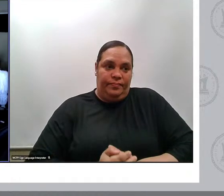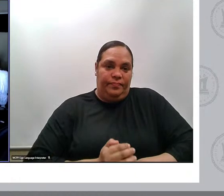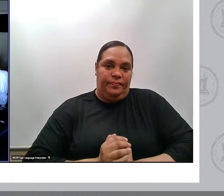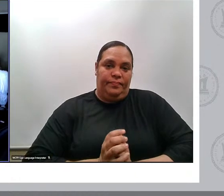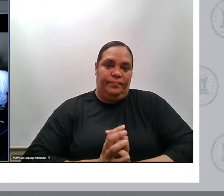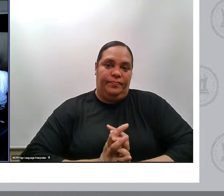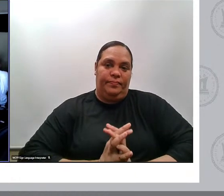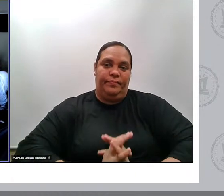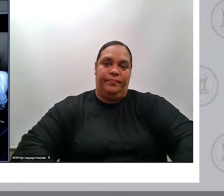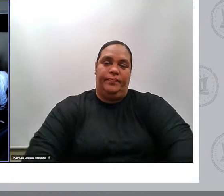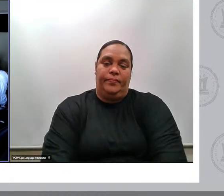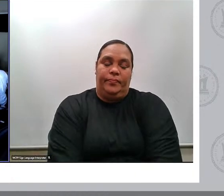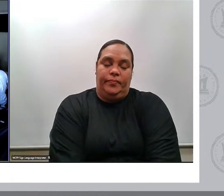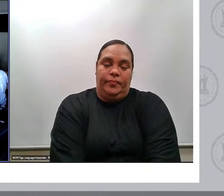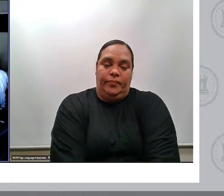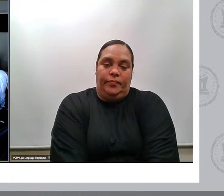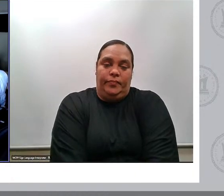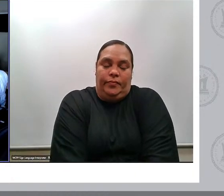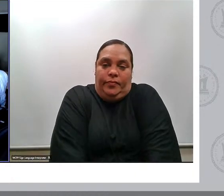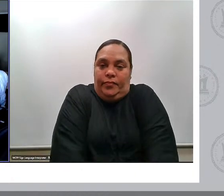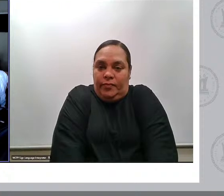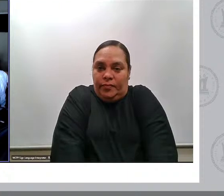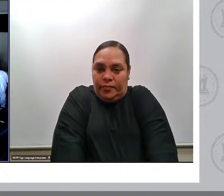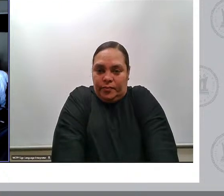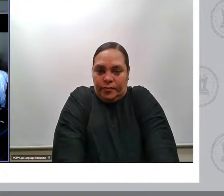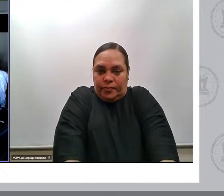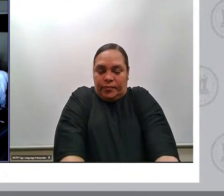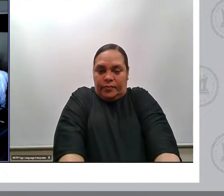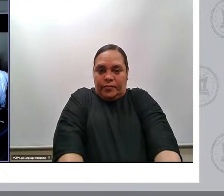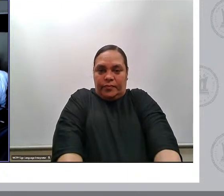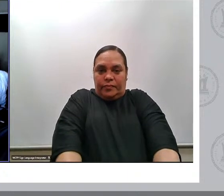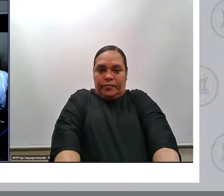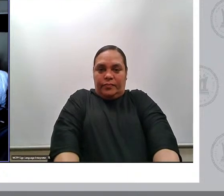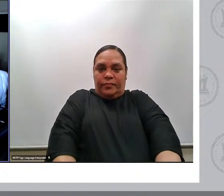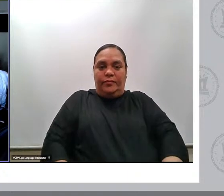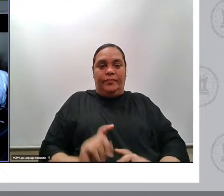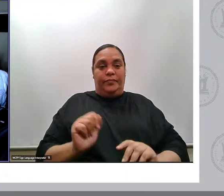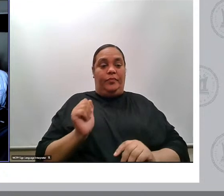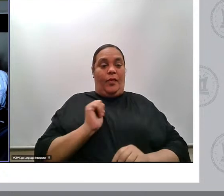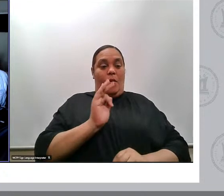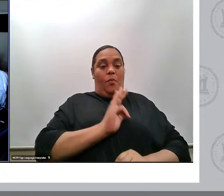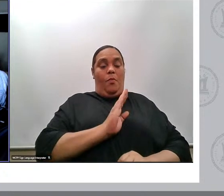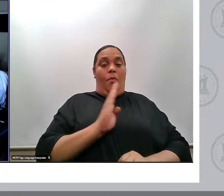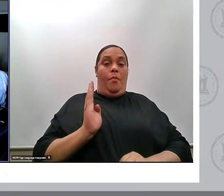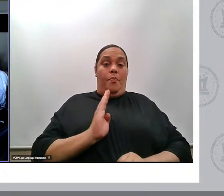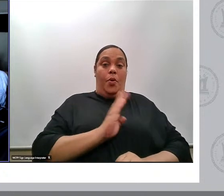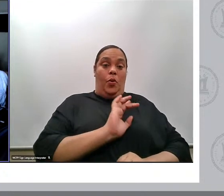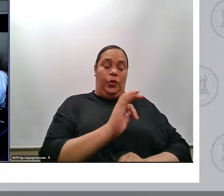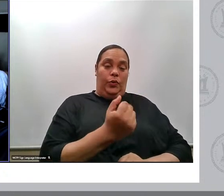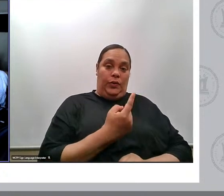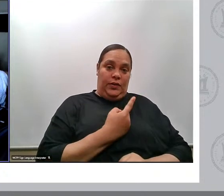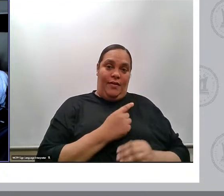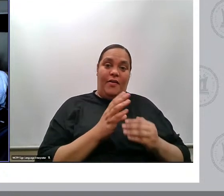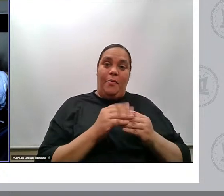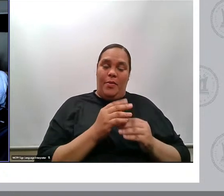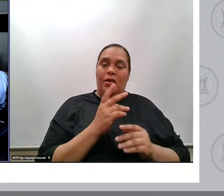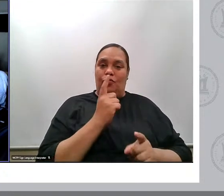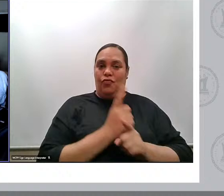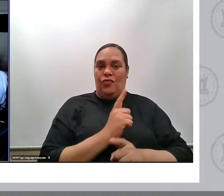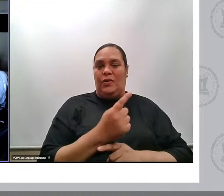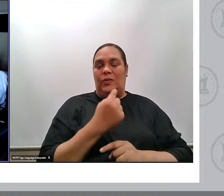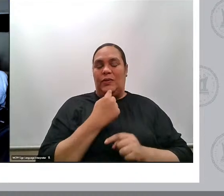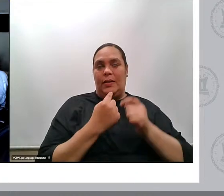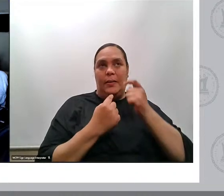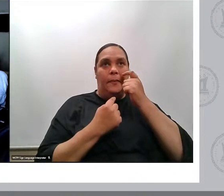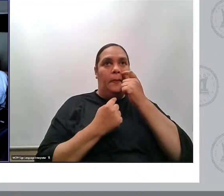In terms of the board itself, and the member's correct in terms